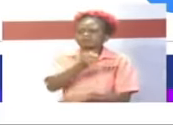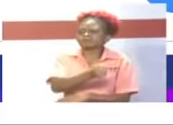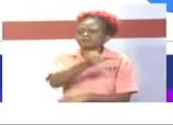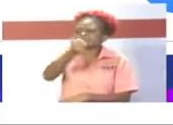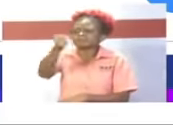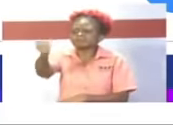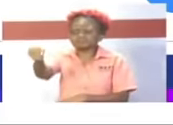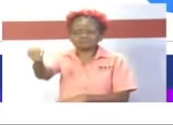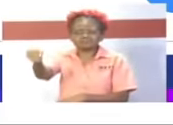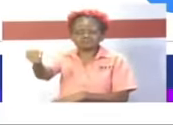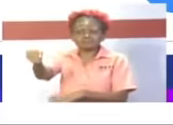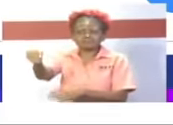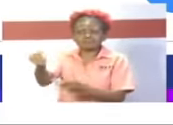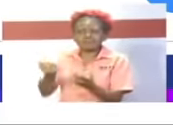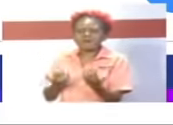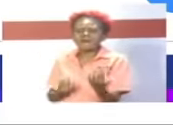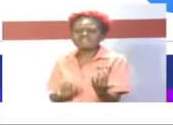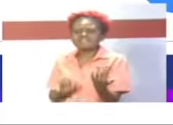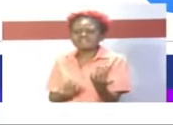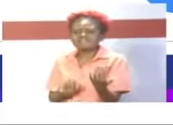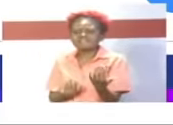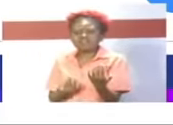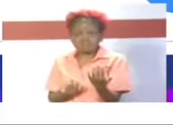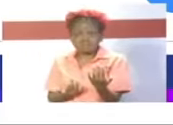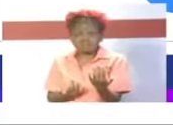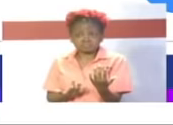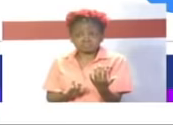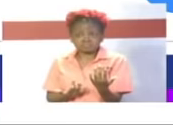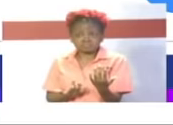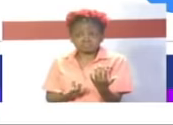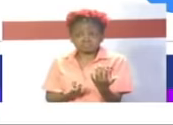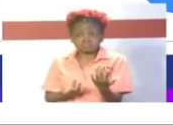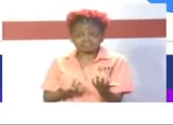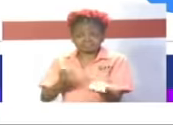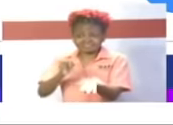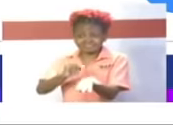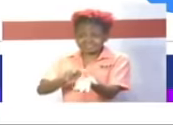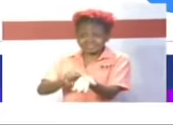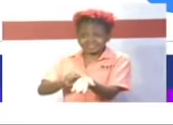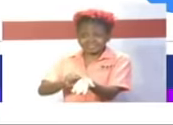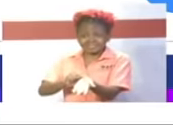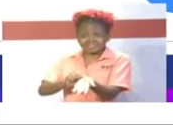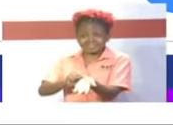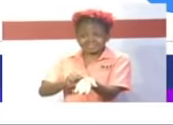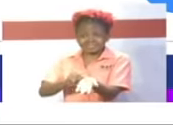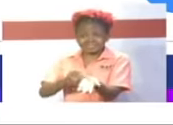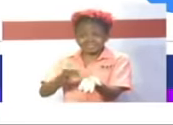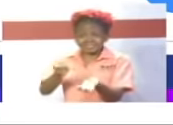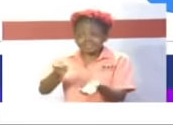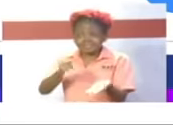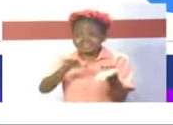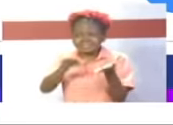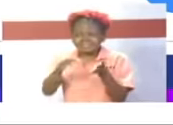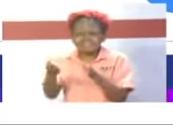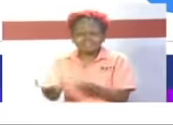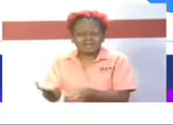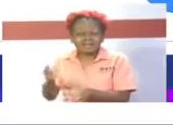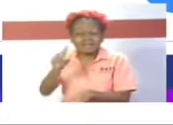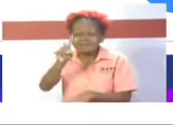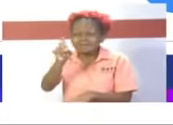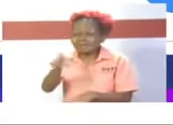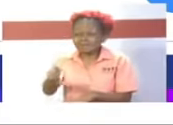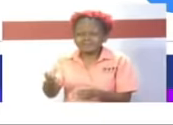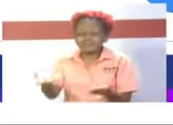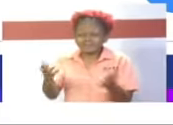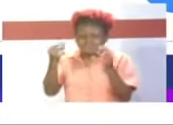critical medical treatment. That person subsequently passed away. My question is the Ministry of Health satisfied with the